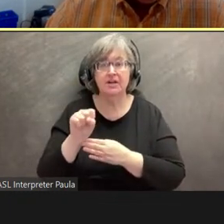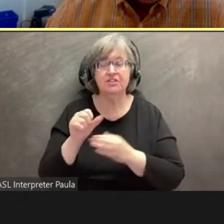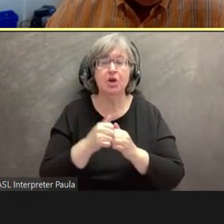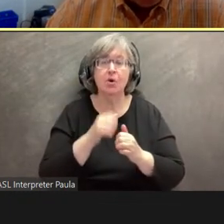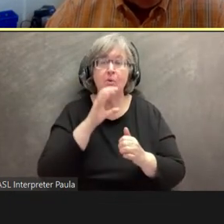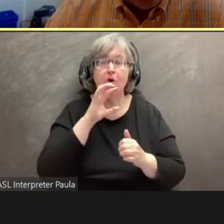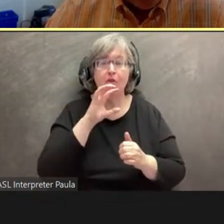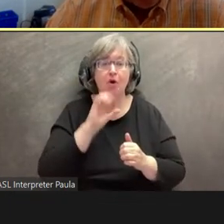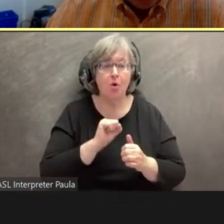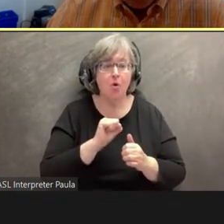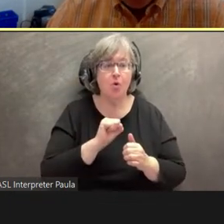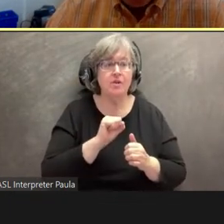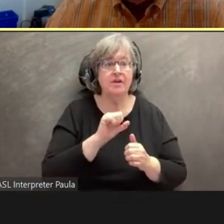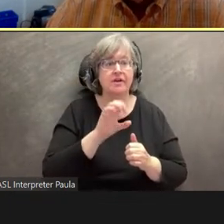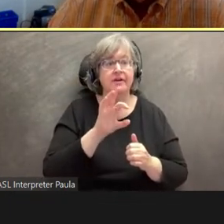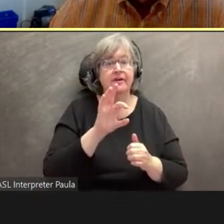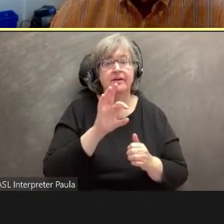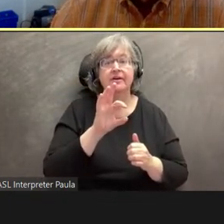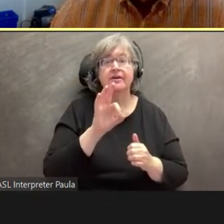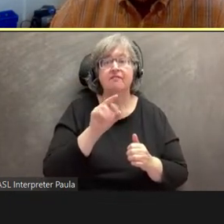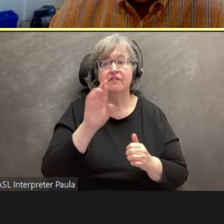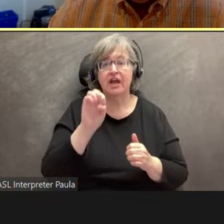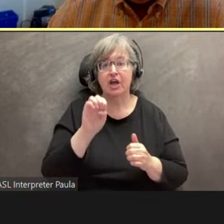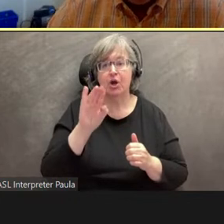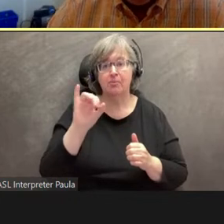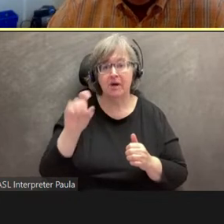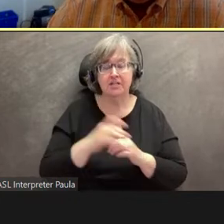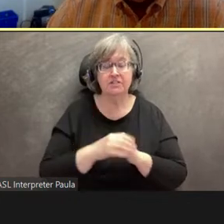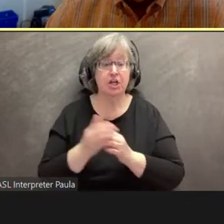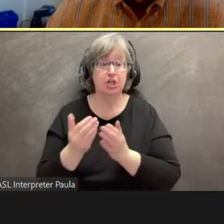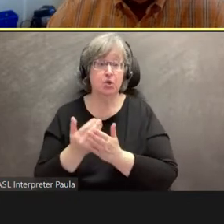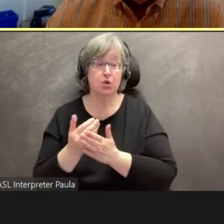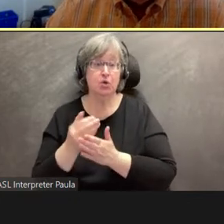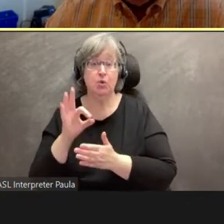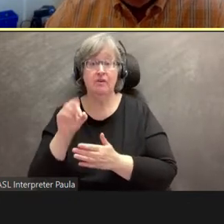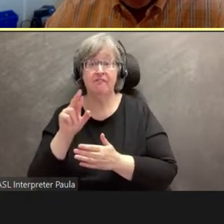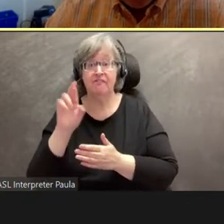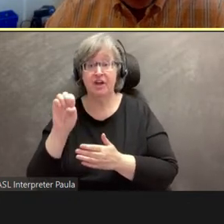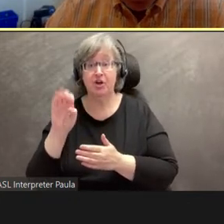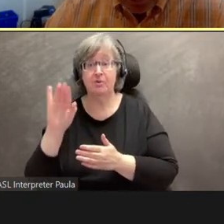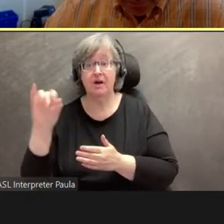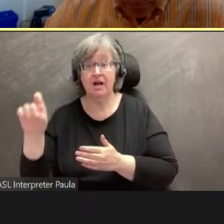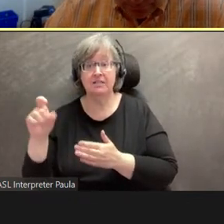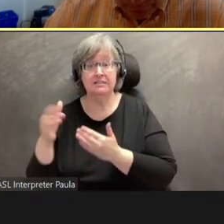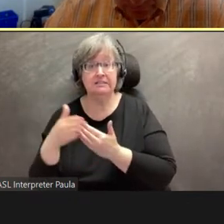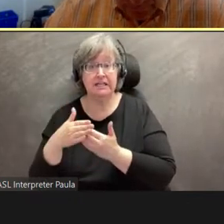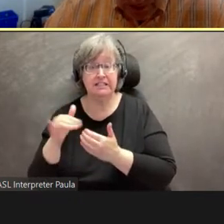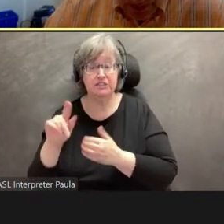fare box and how that sits in there, and then the new fare box right next to it.